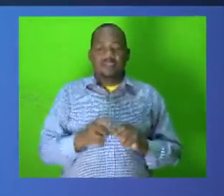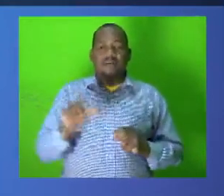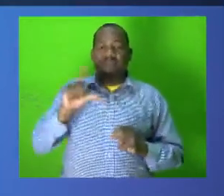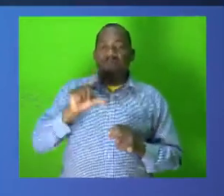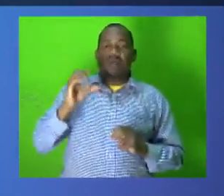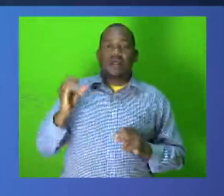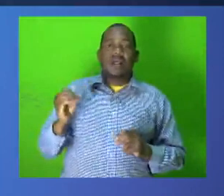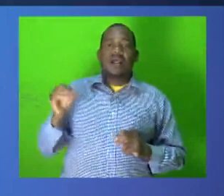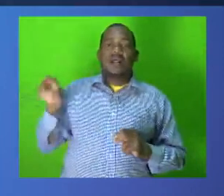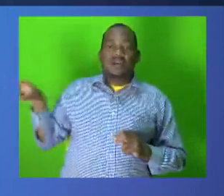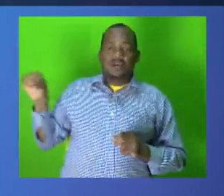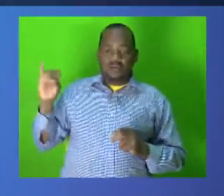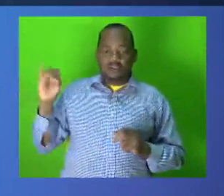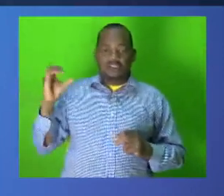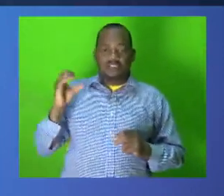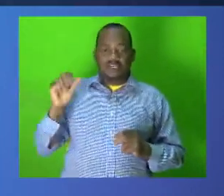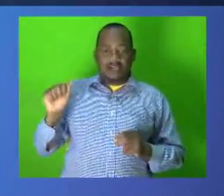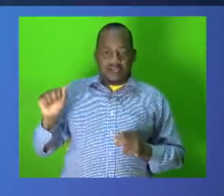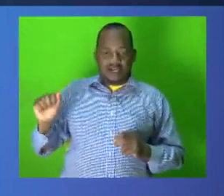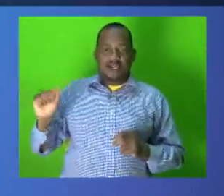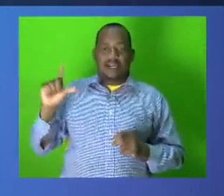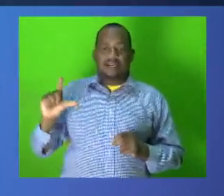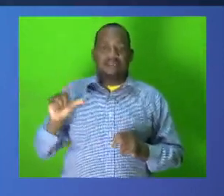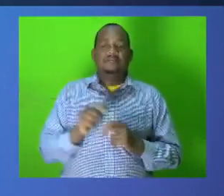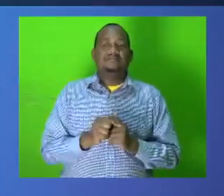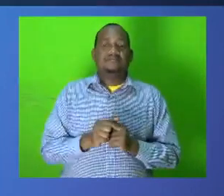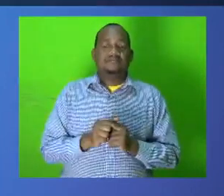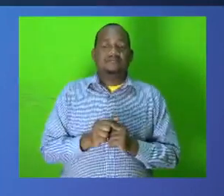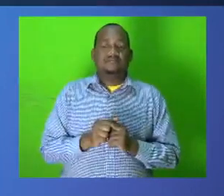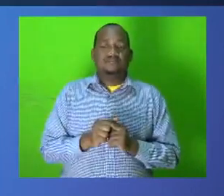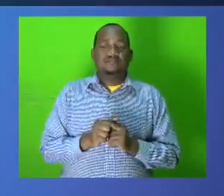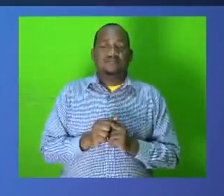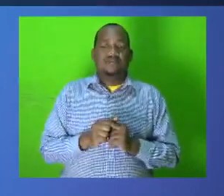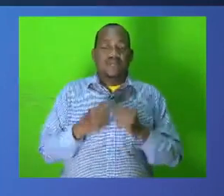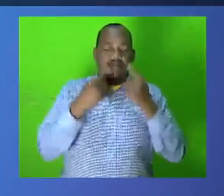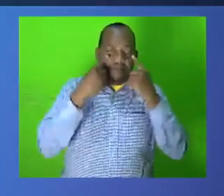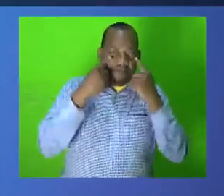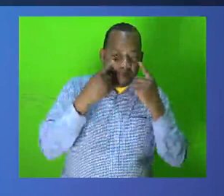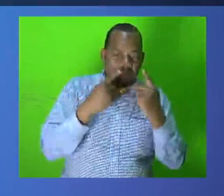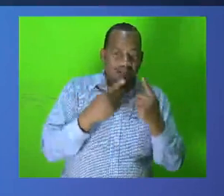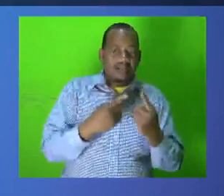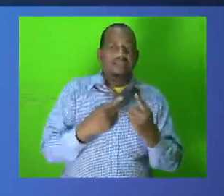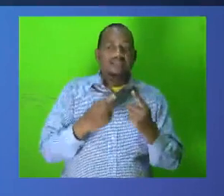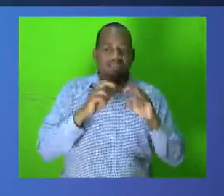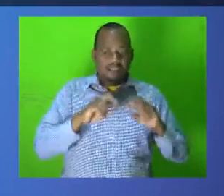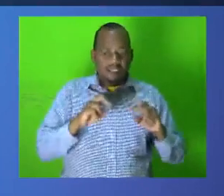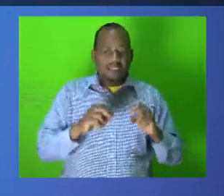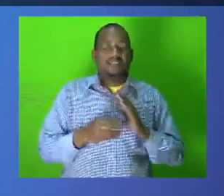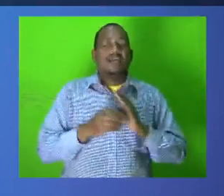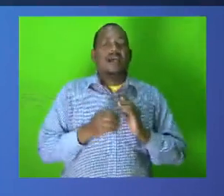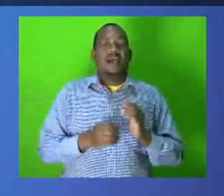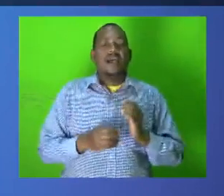research is guided by the rules of logic reasons and the logic processes.